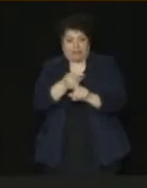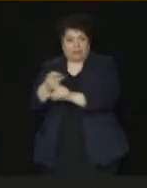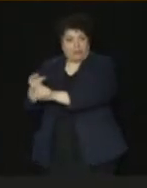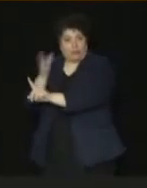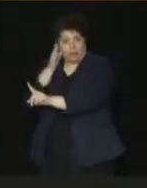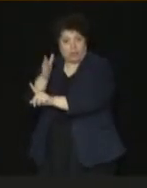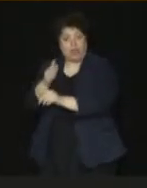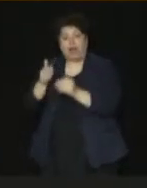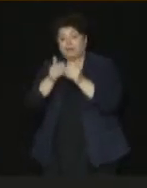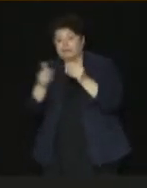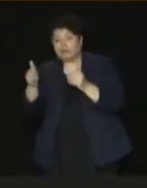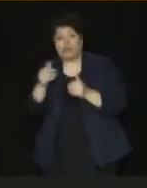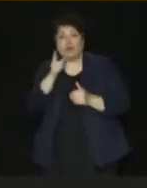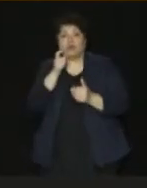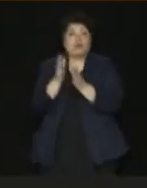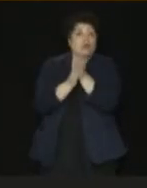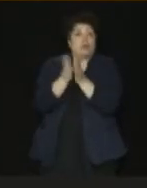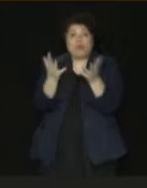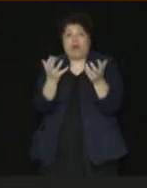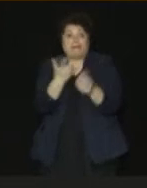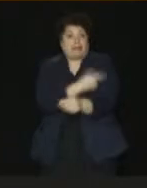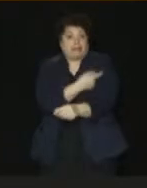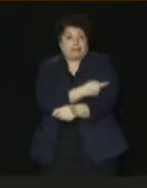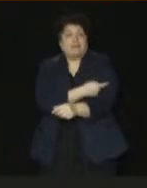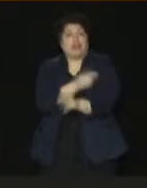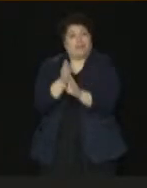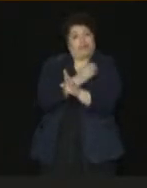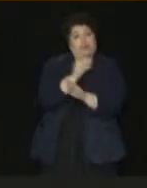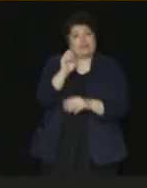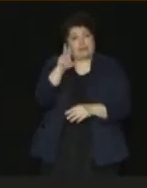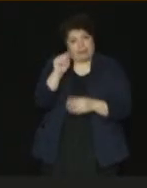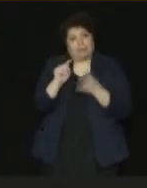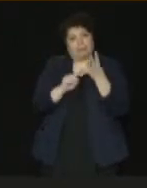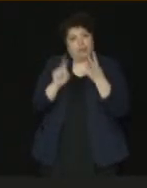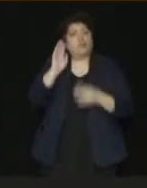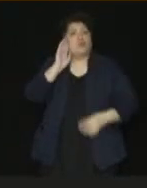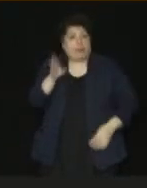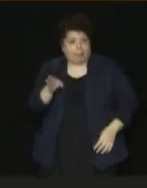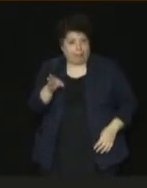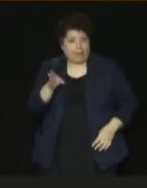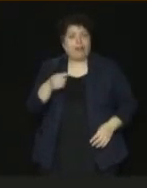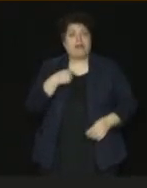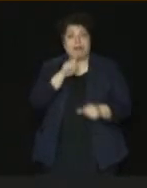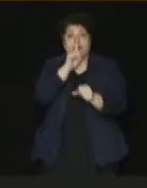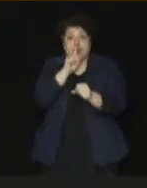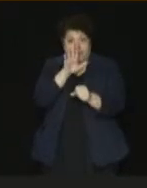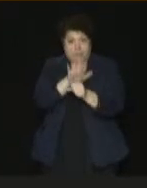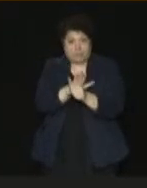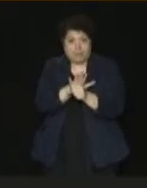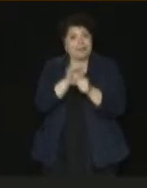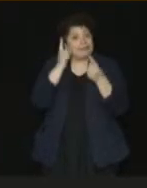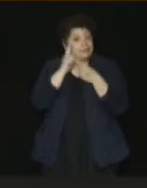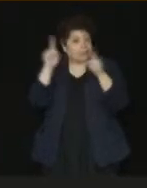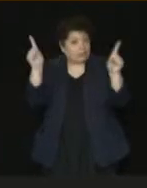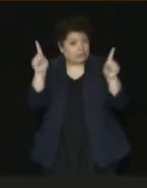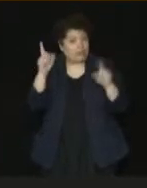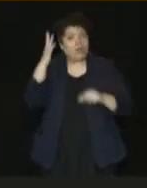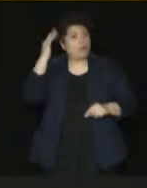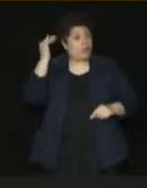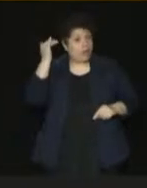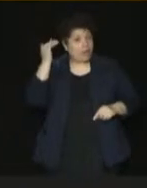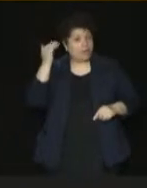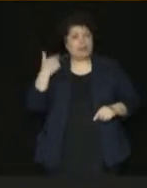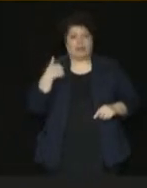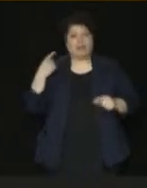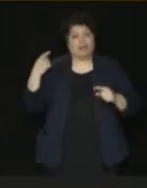a vaccine will get vaccinated by September. That's a commitment we are able to make because we